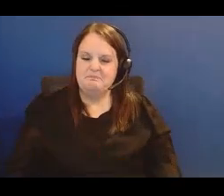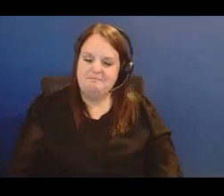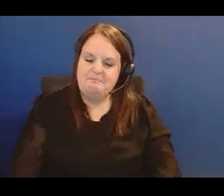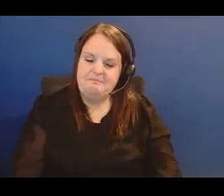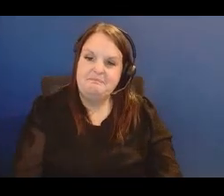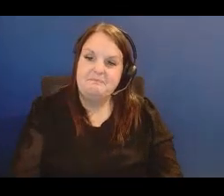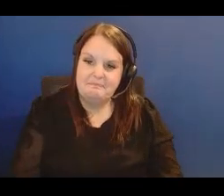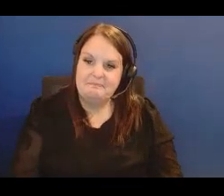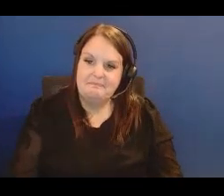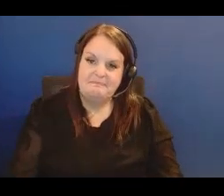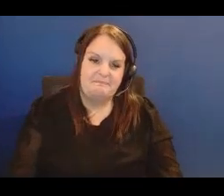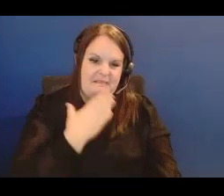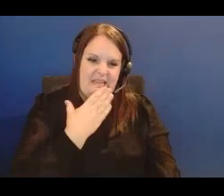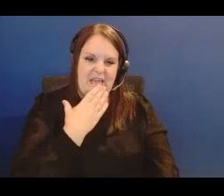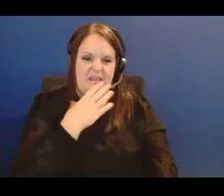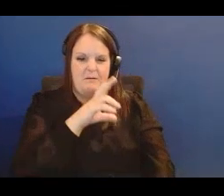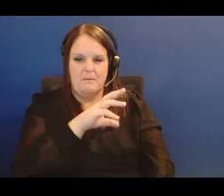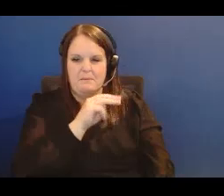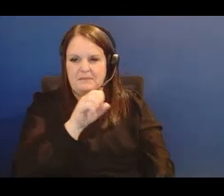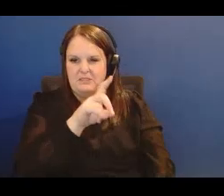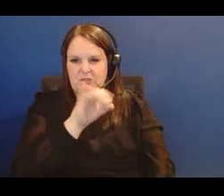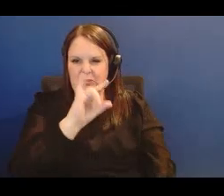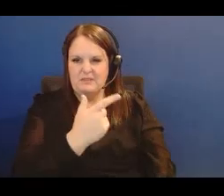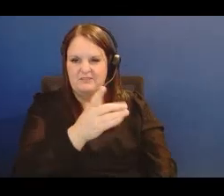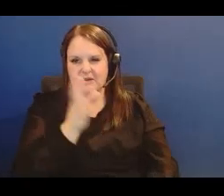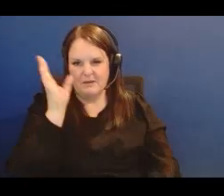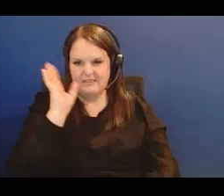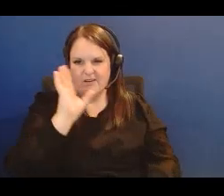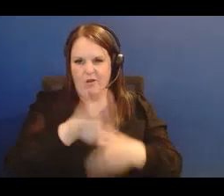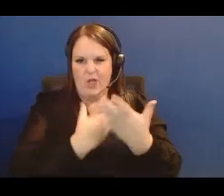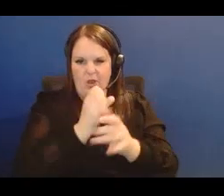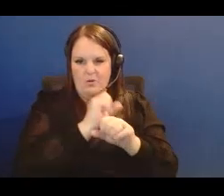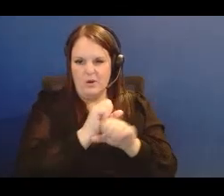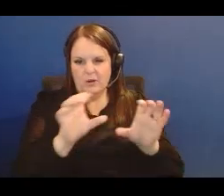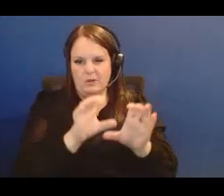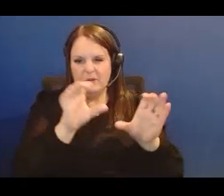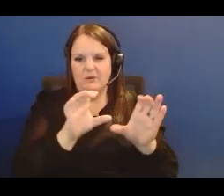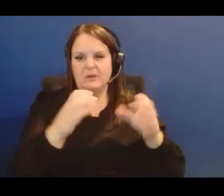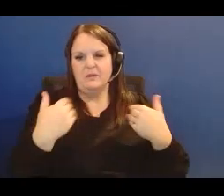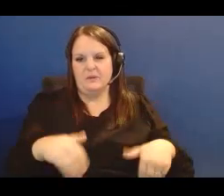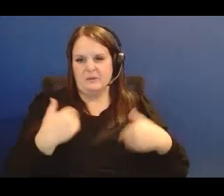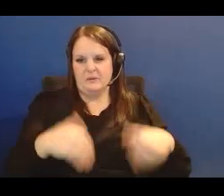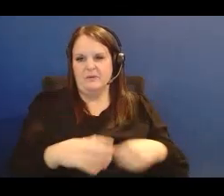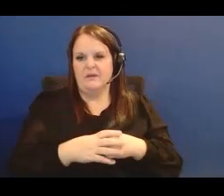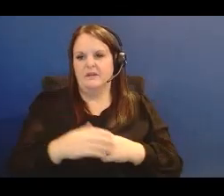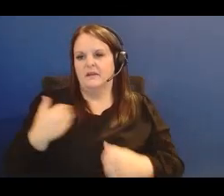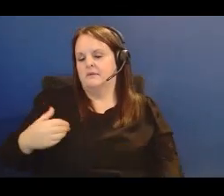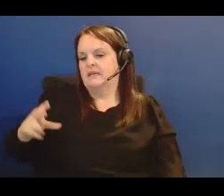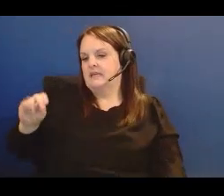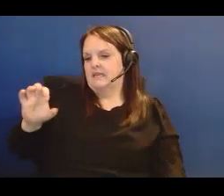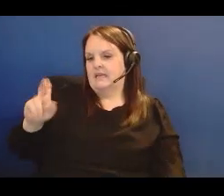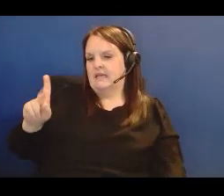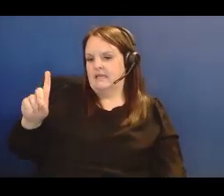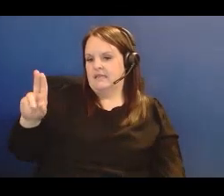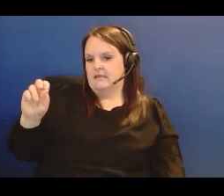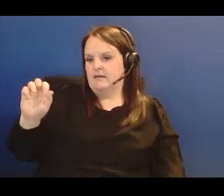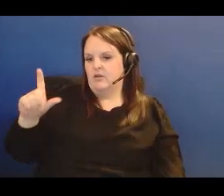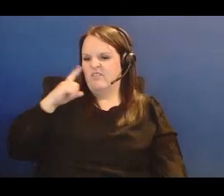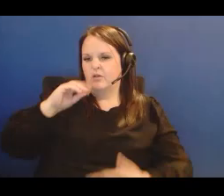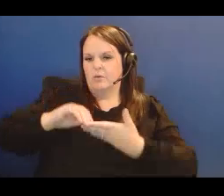Ms. Storch, thank you so much for your presentation and for all the work that you're doing. Nick Dunkel for the record.